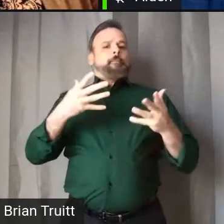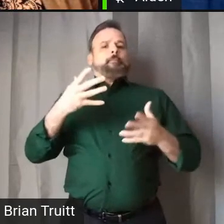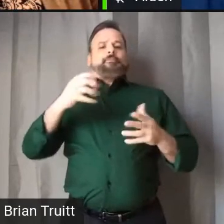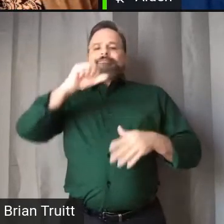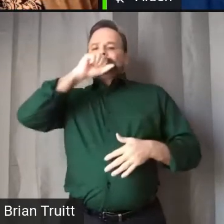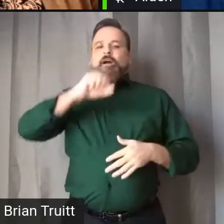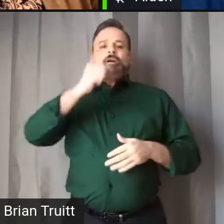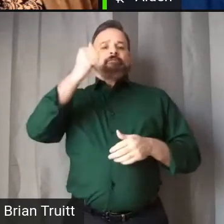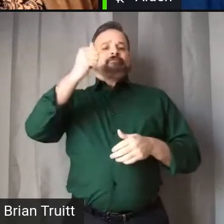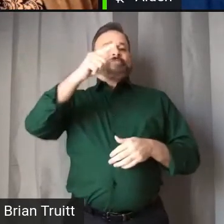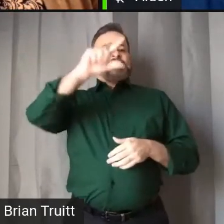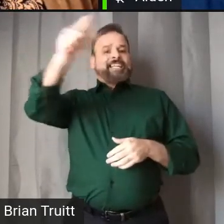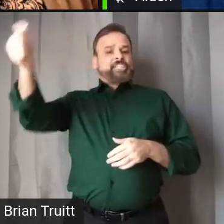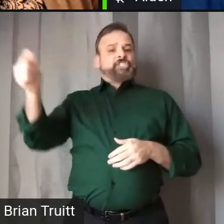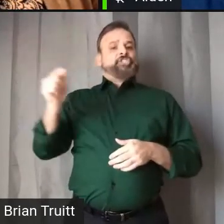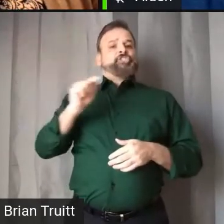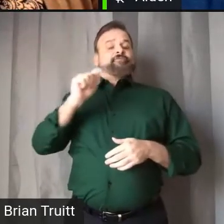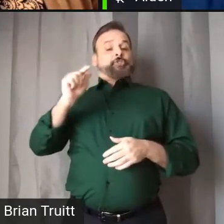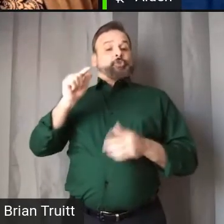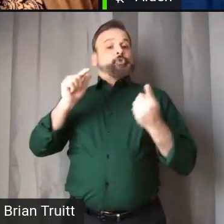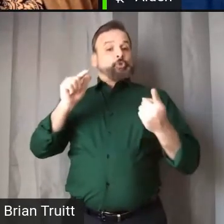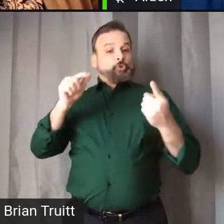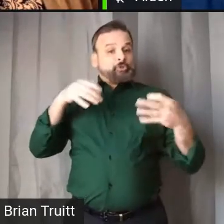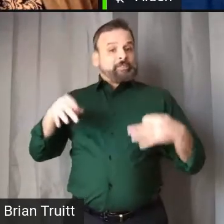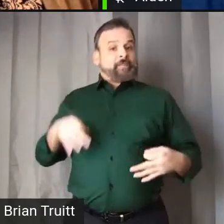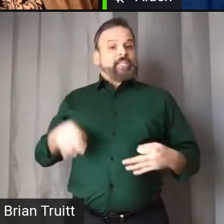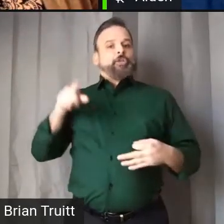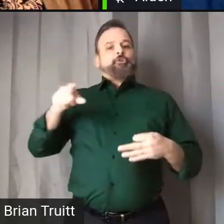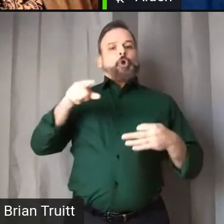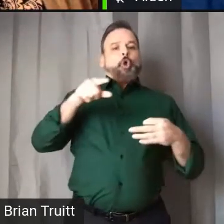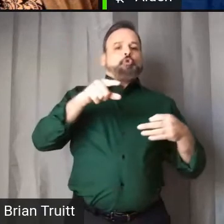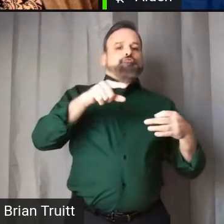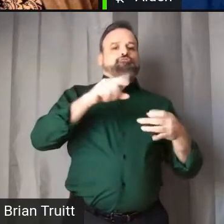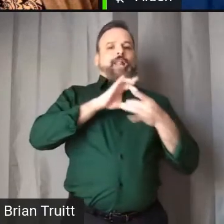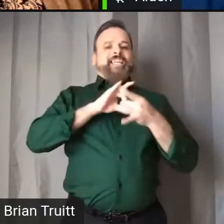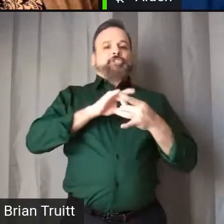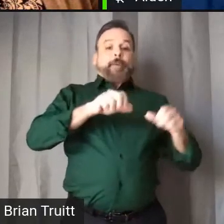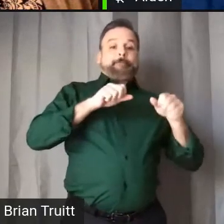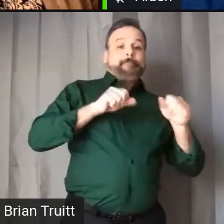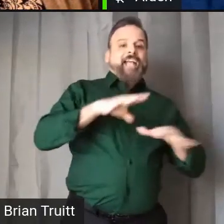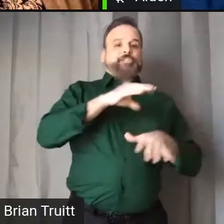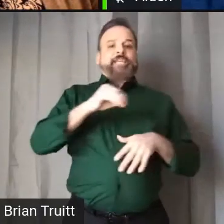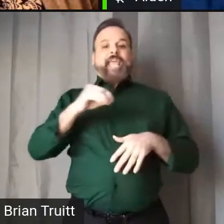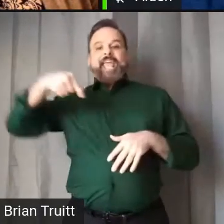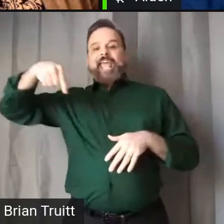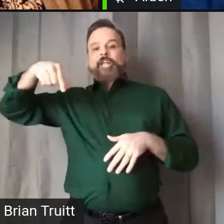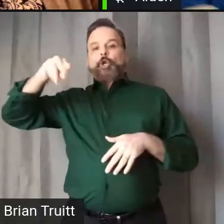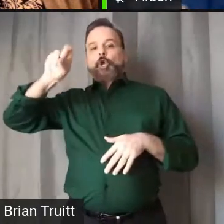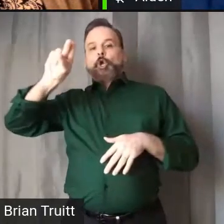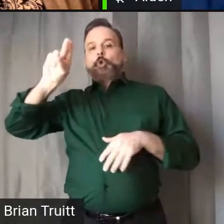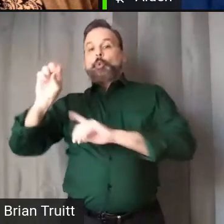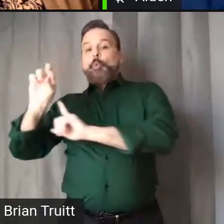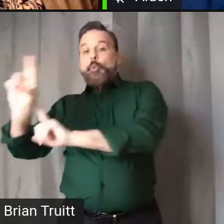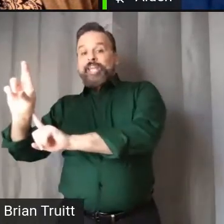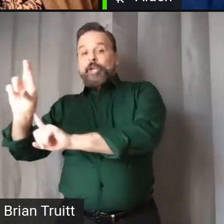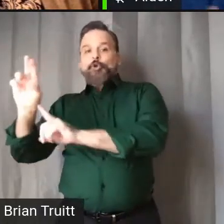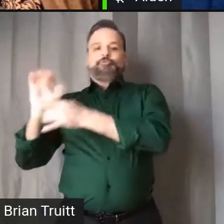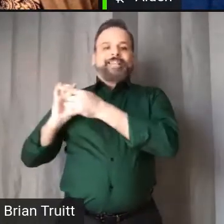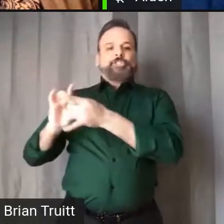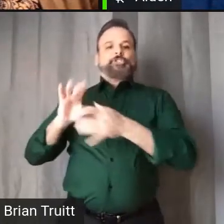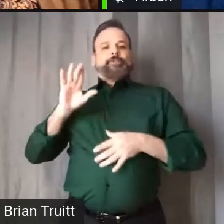just about what do you see the relationship between magic and queerness in your books being? Is there a clear relationship?